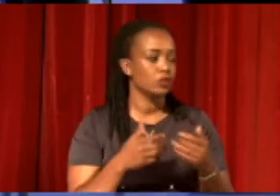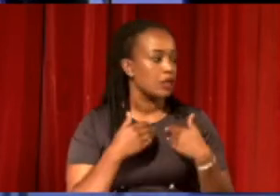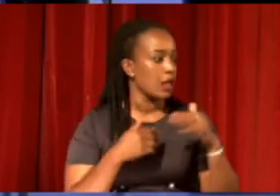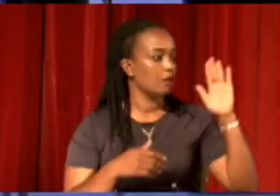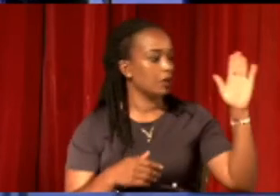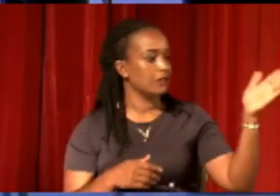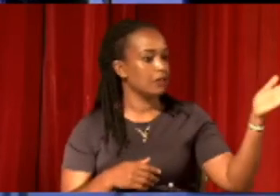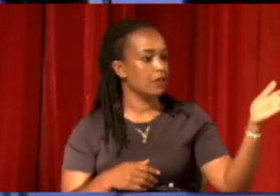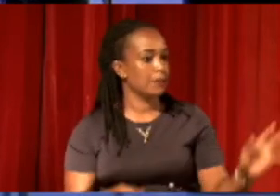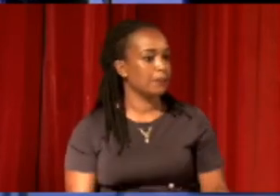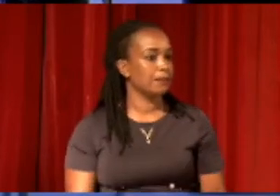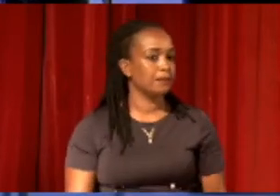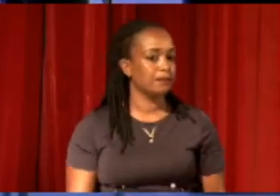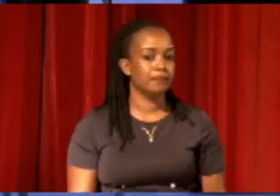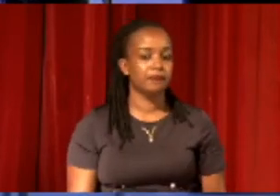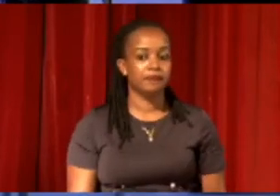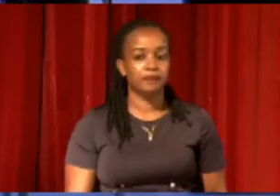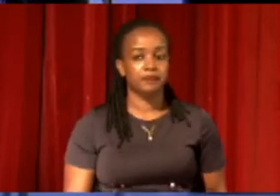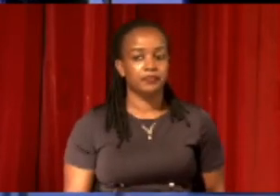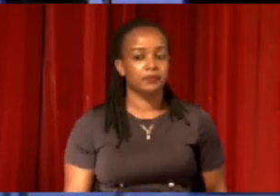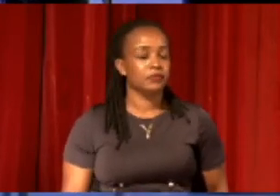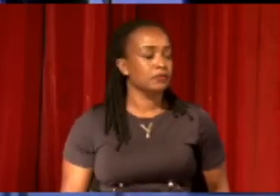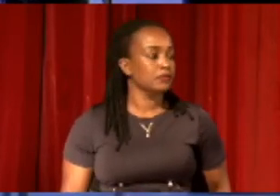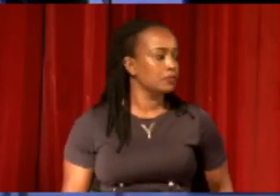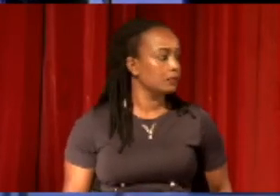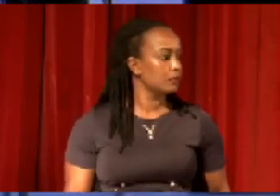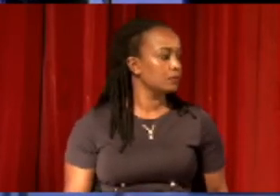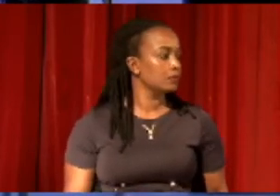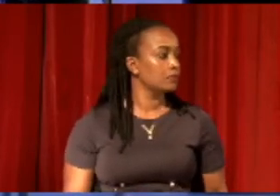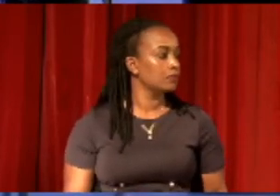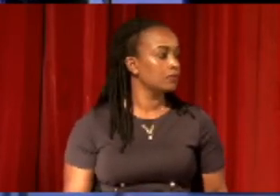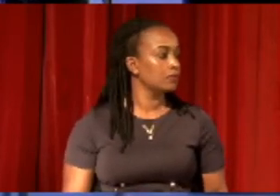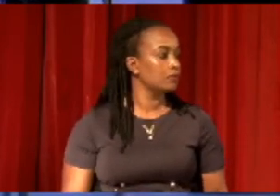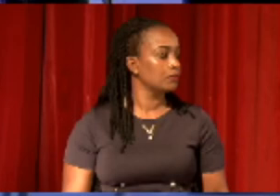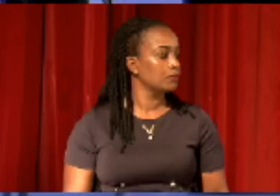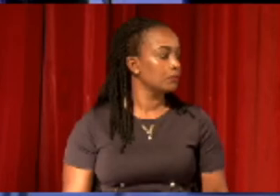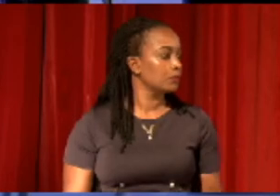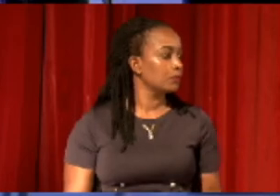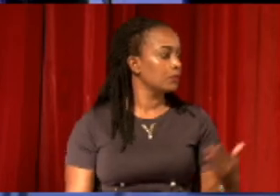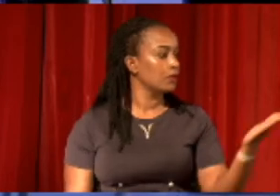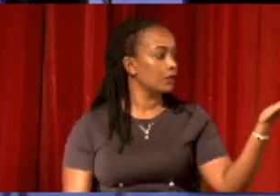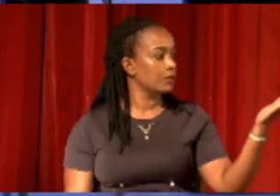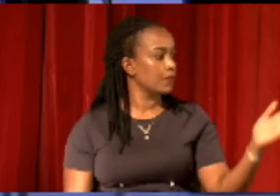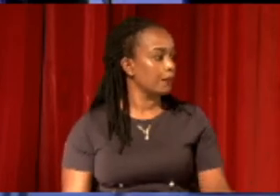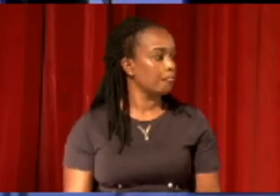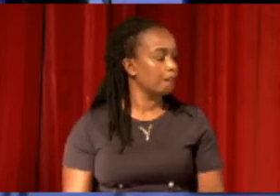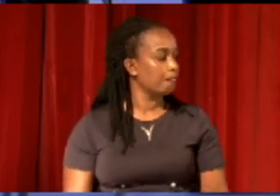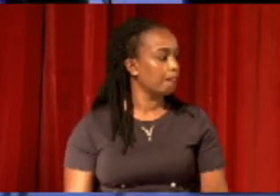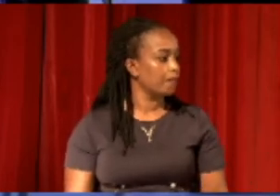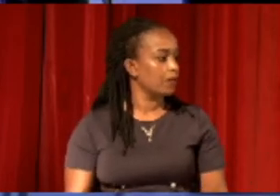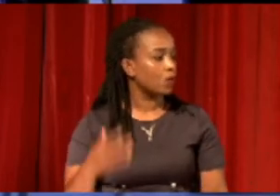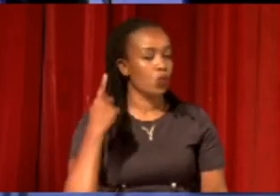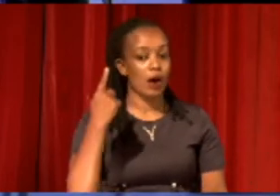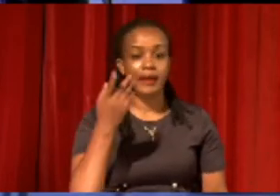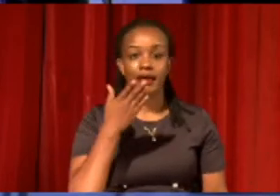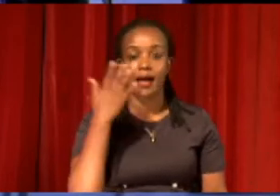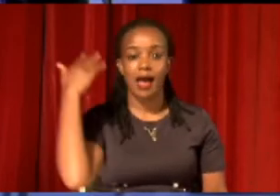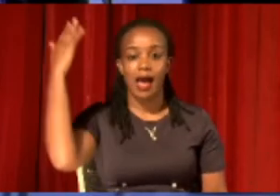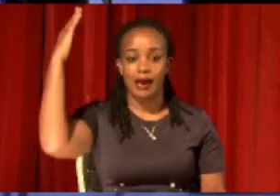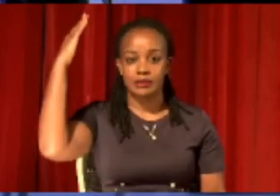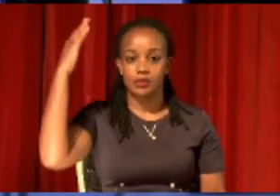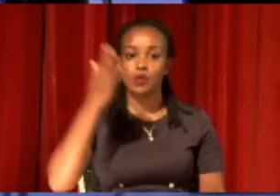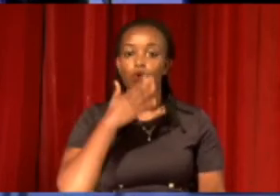here. At the corner, there's a mic that will come to you. Just please speak into the